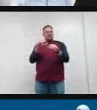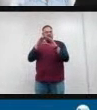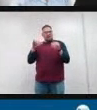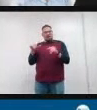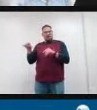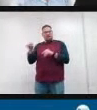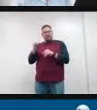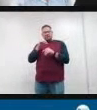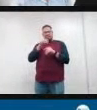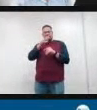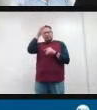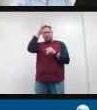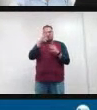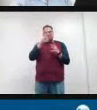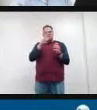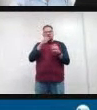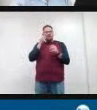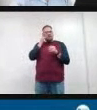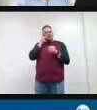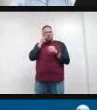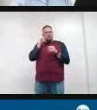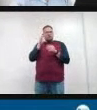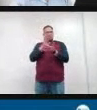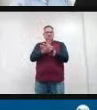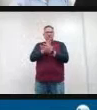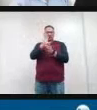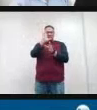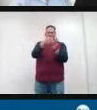parent doesn't want the school to intervene,